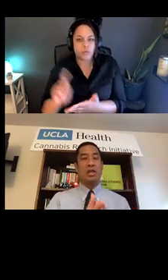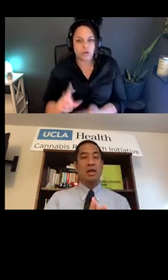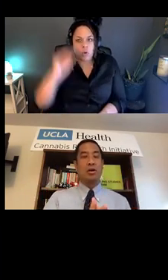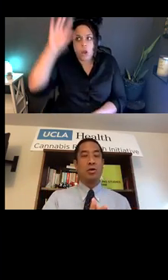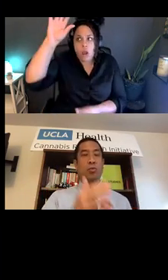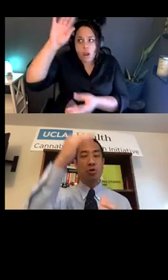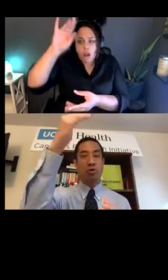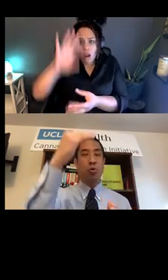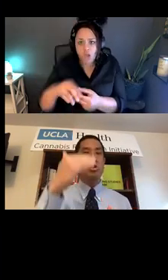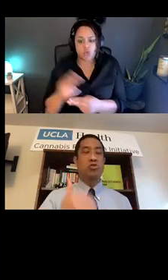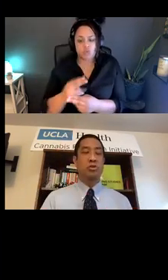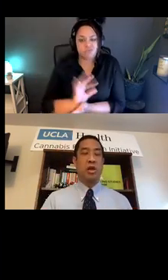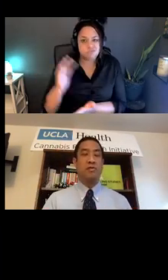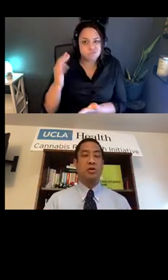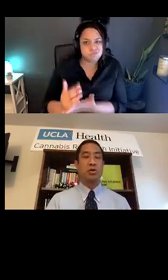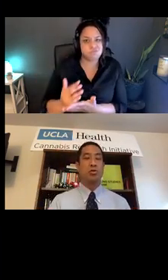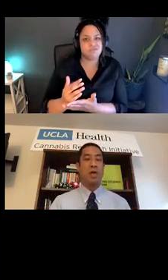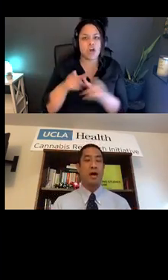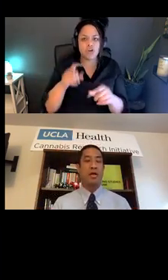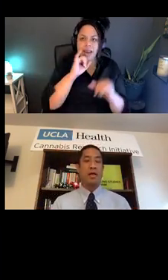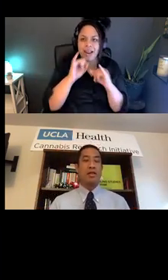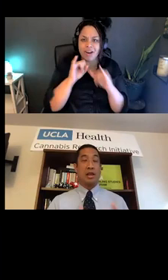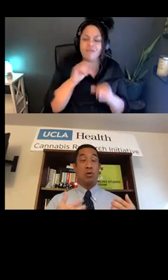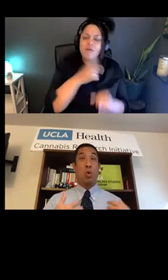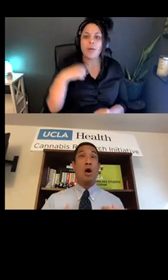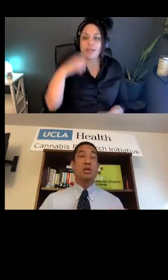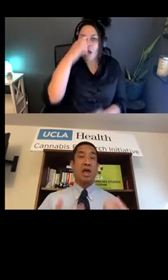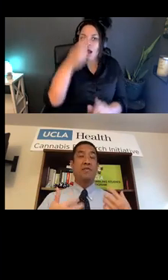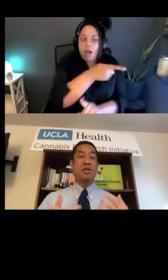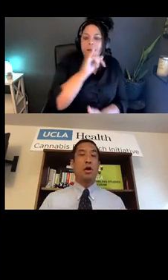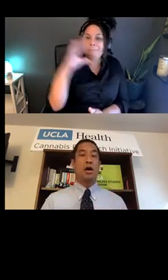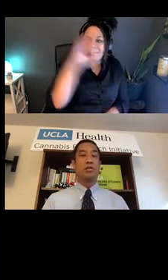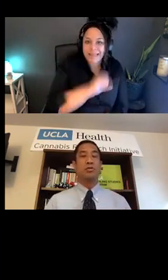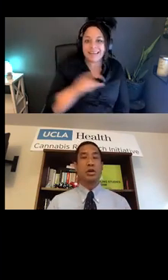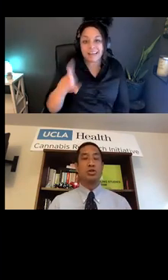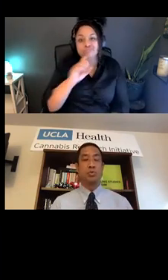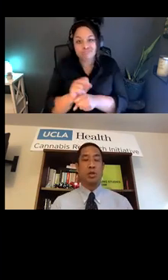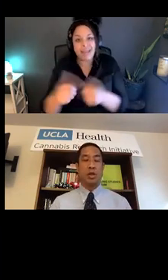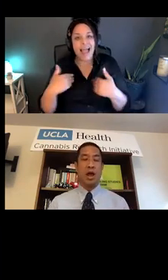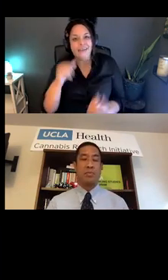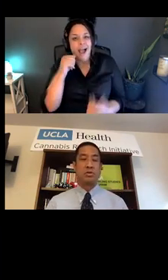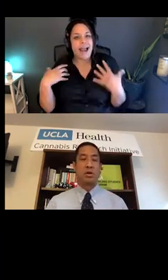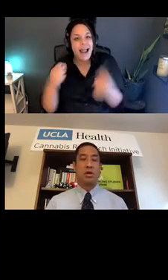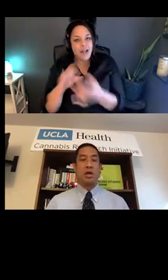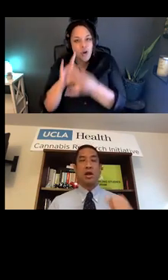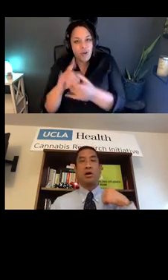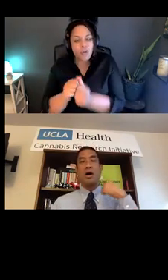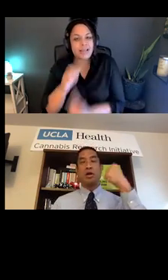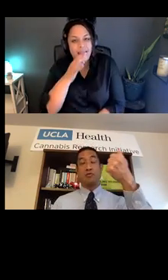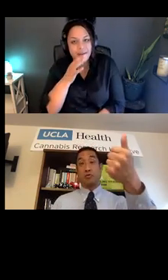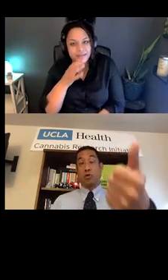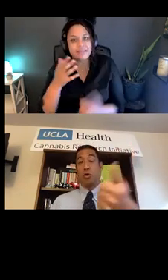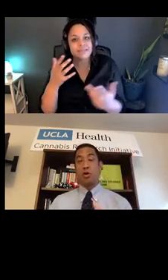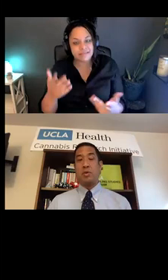all together, doing a structured interview, turned out that he was having an unhealthy relationship with cannabis.